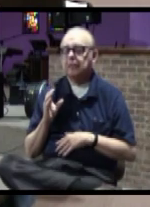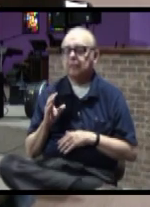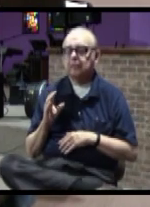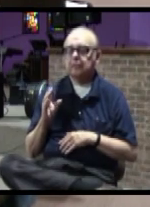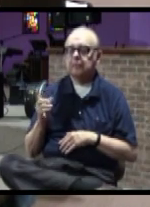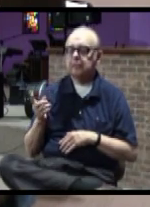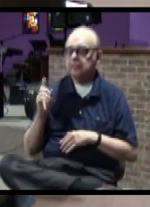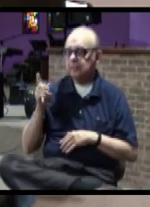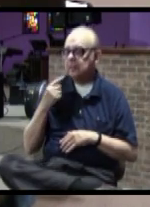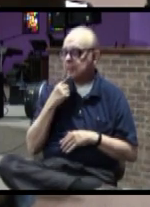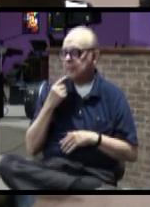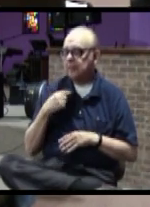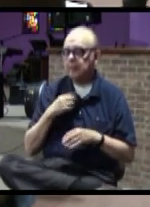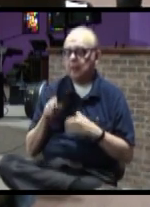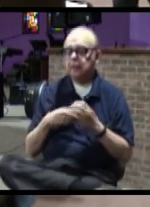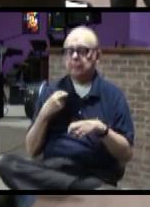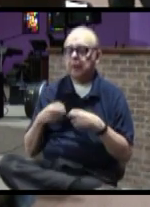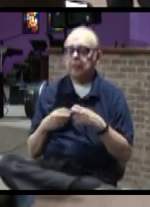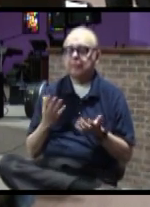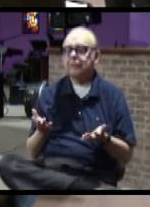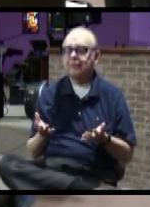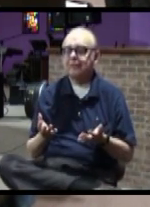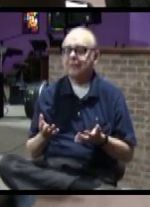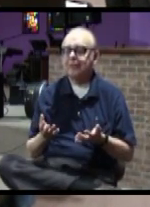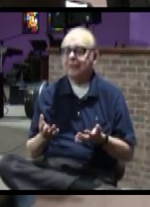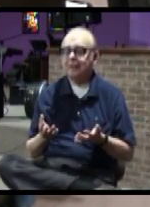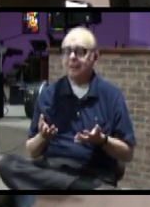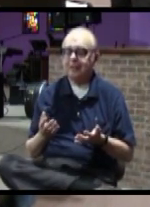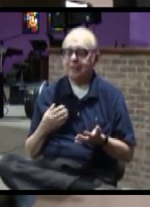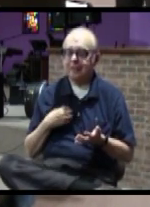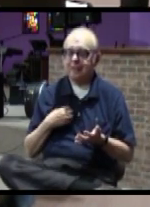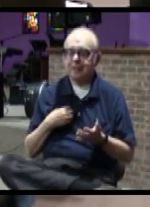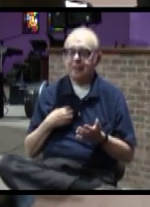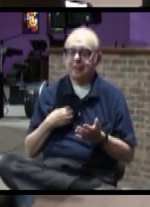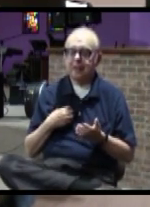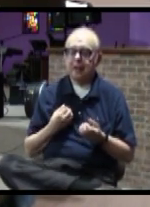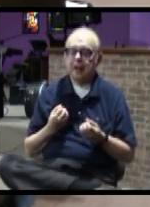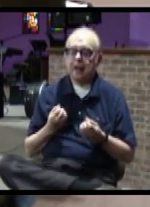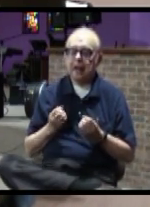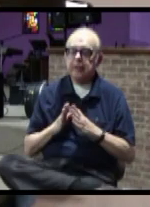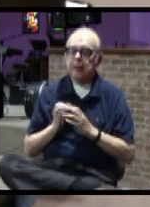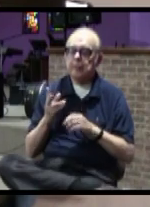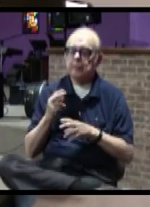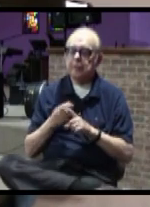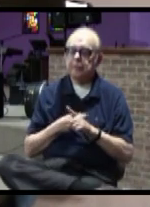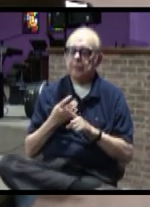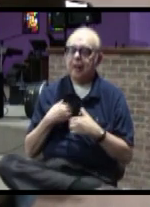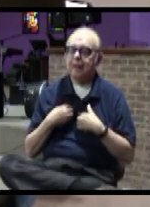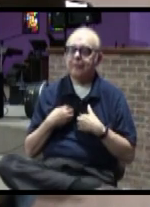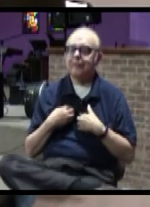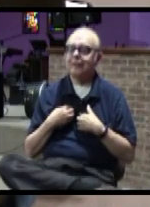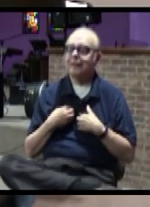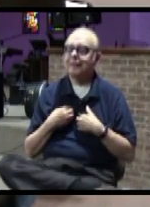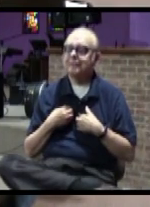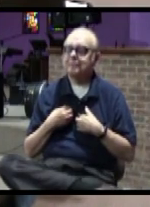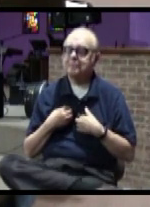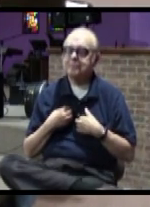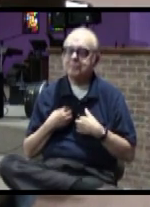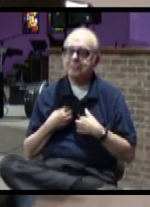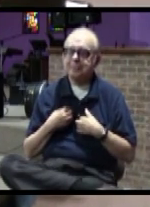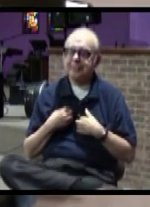listen to you, Pastor Chuck. You tell me all your issues and all your problems. And I'll ask you, how many months do you have?